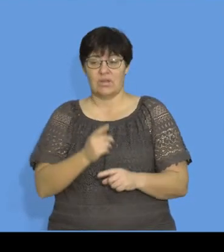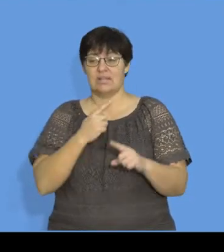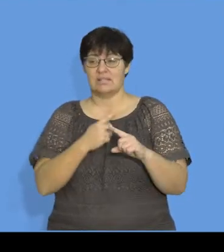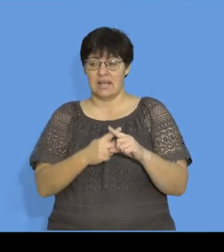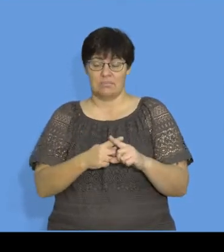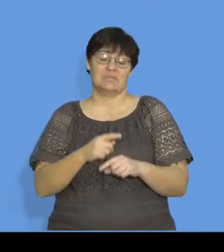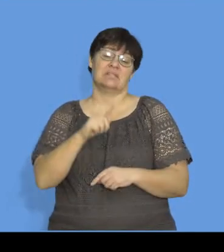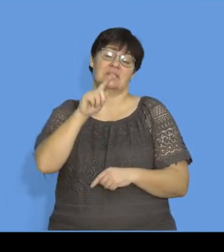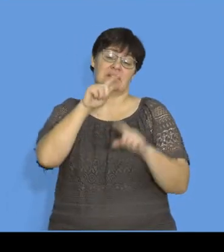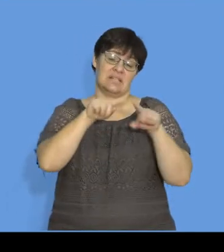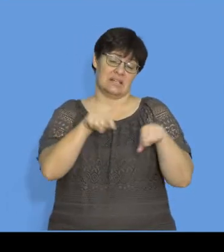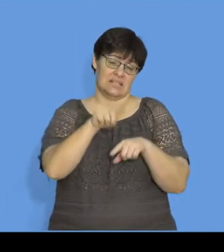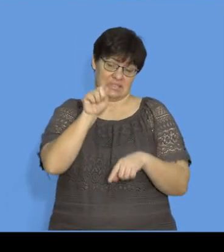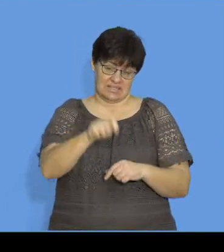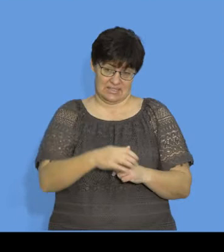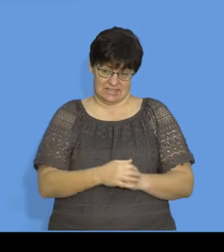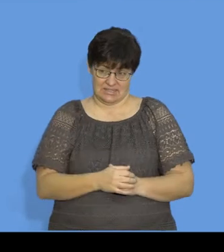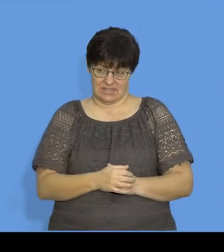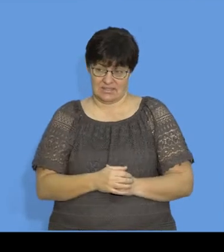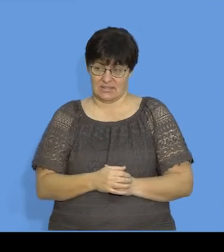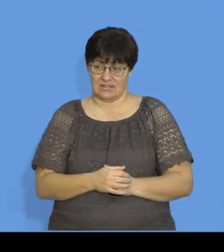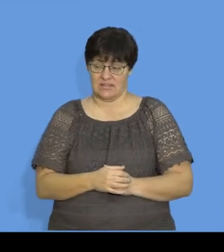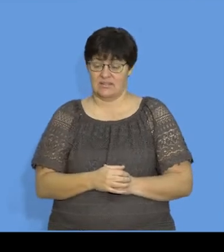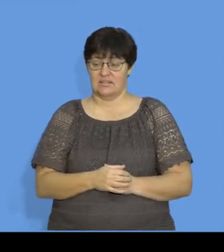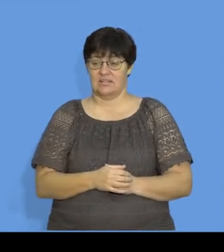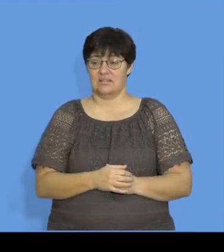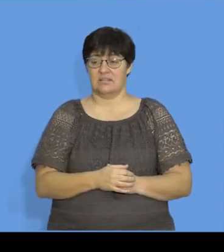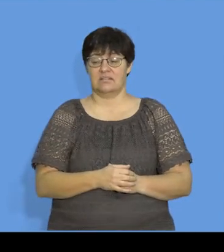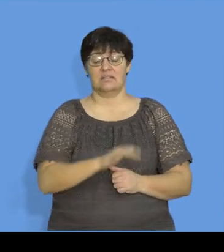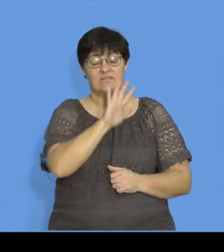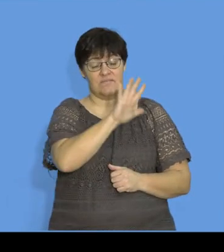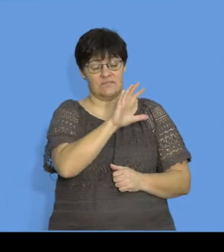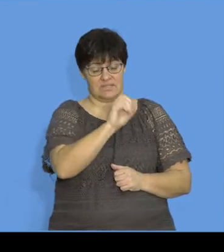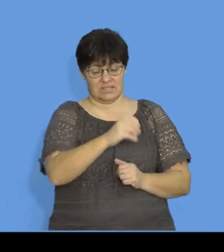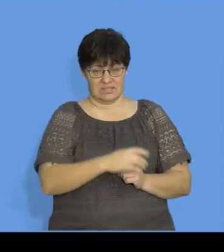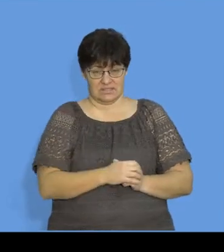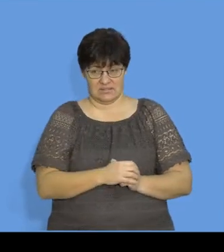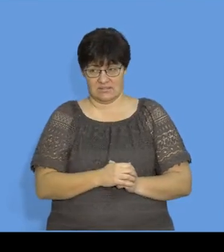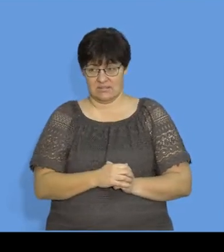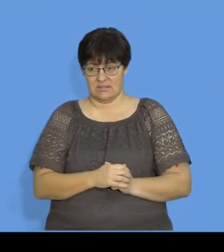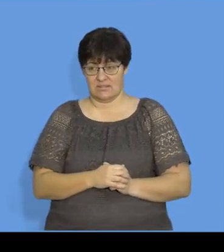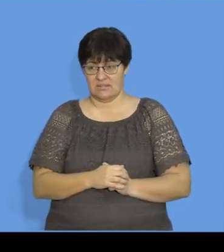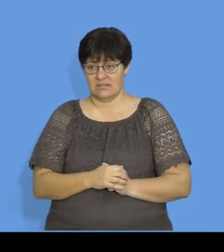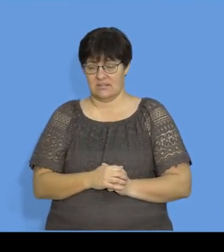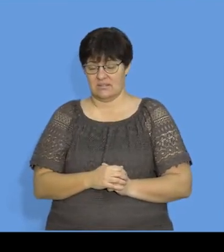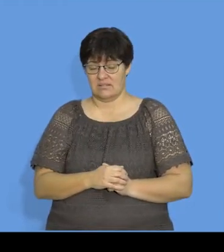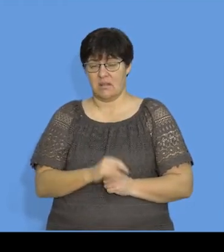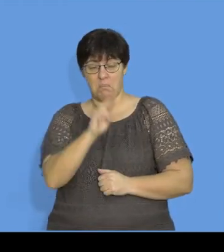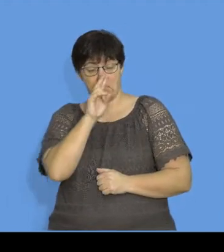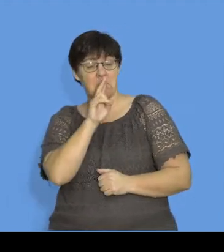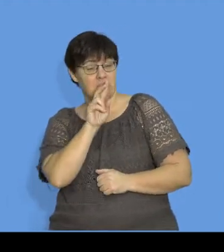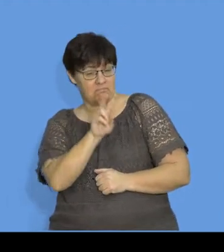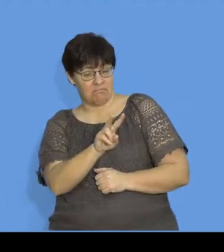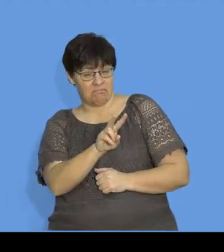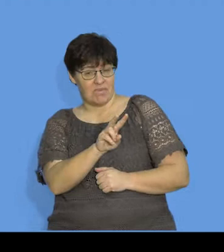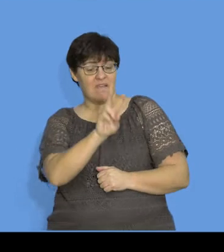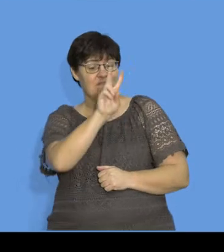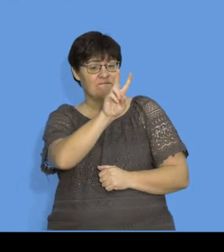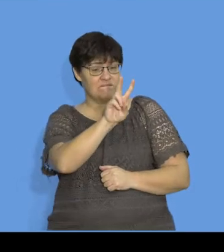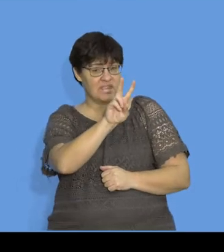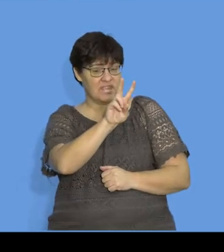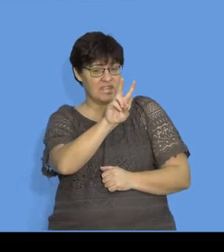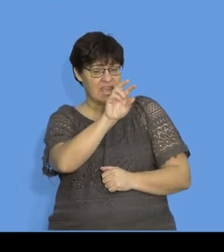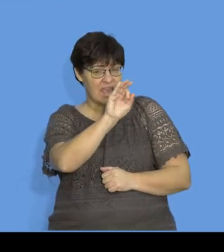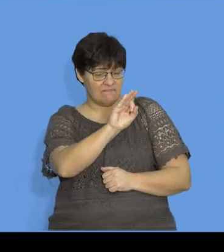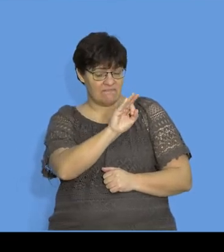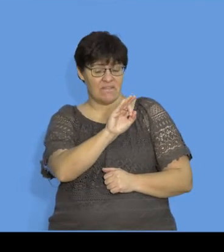T. I know that delta X is 50. I have now said that VF and VI are